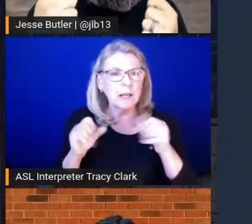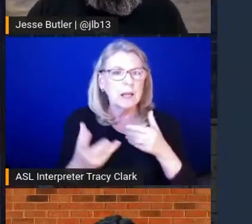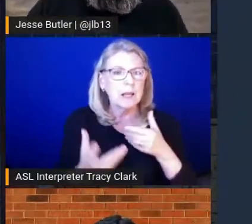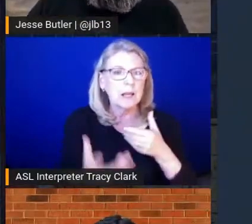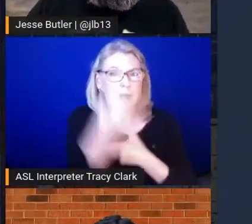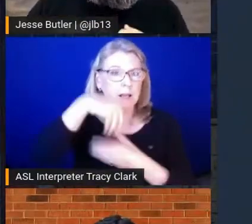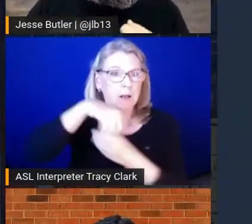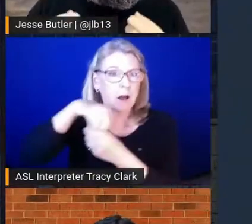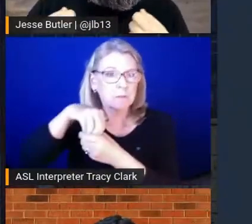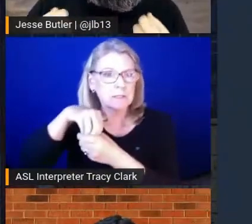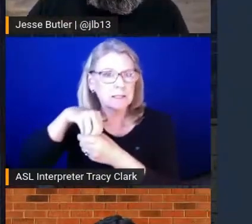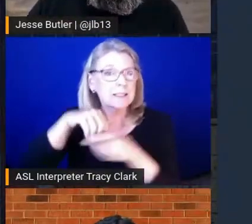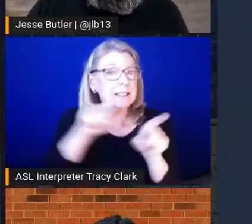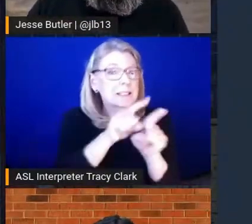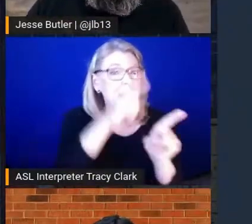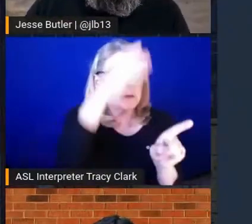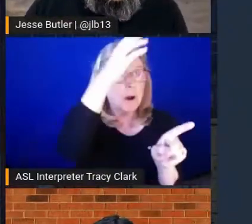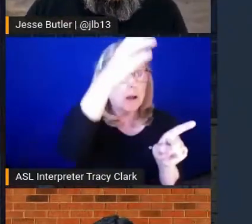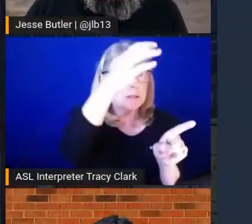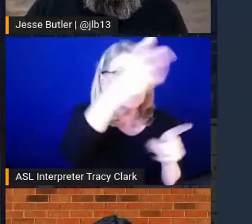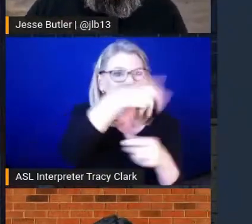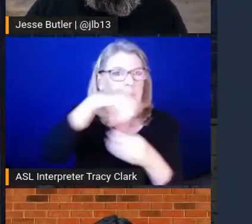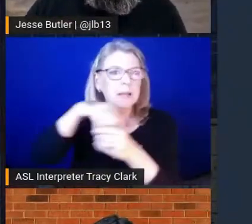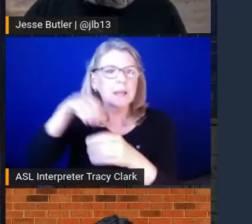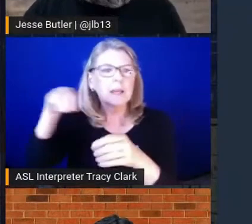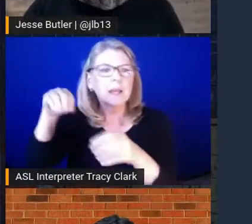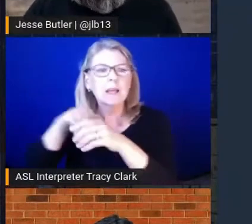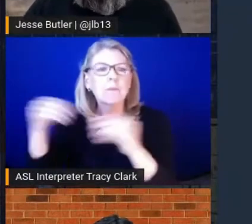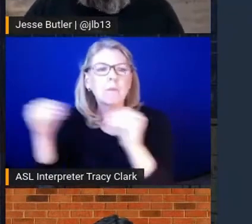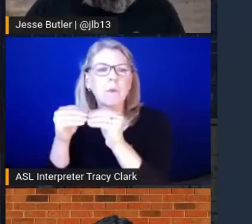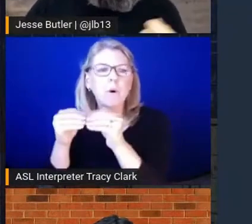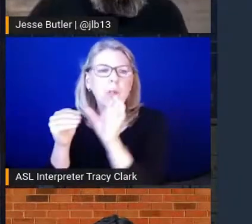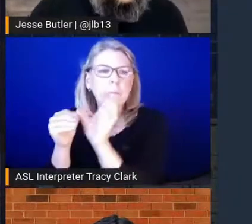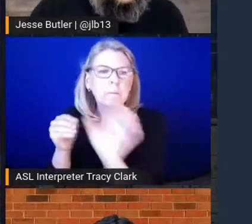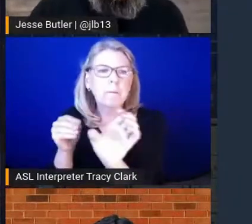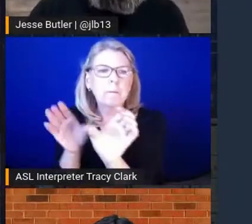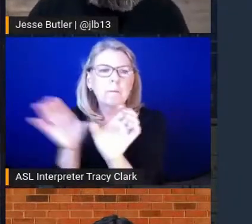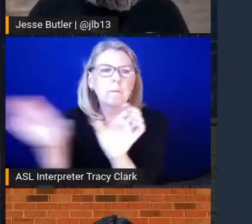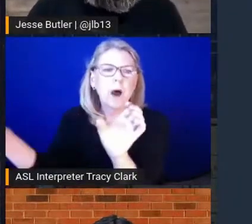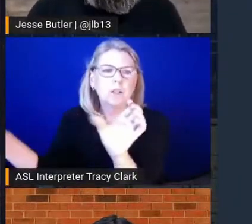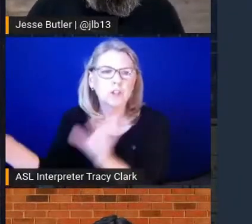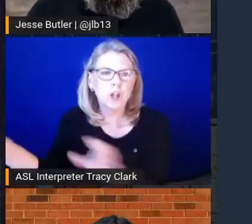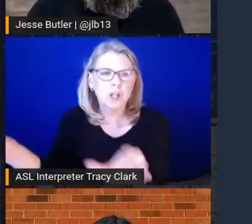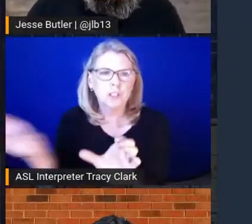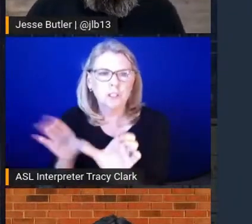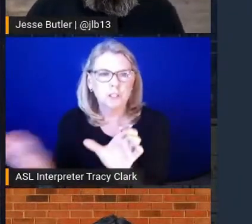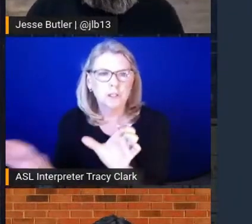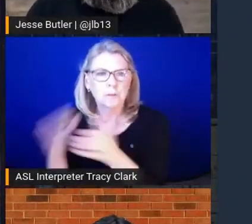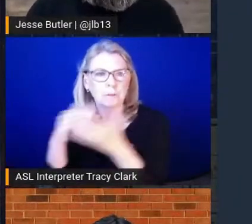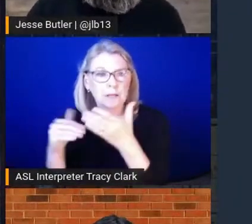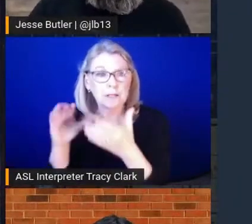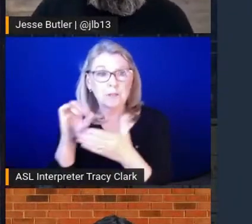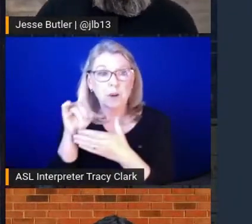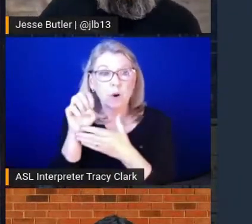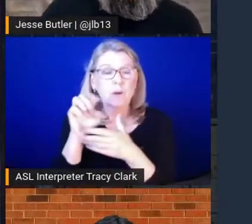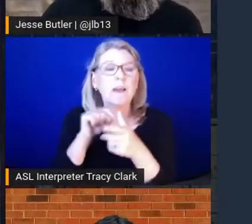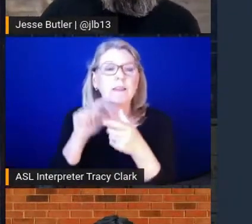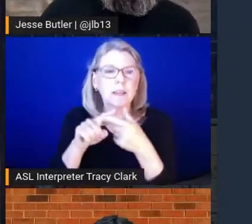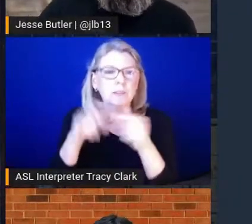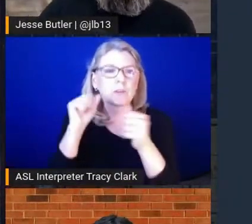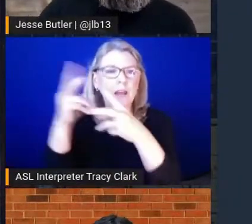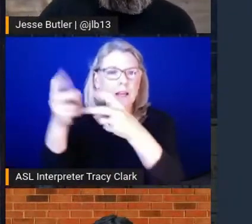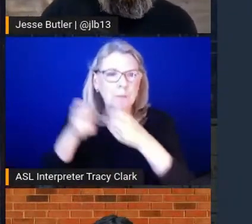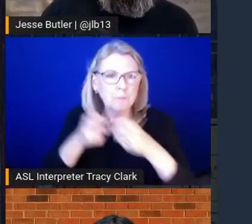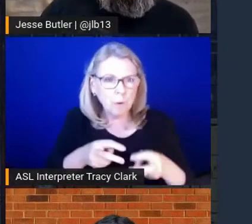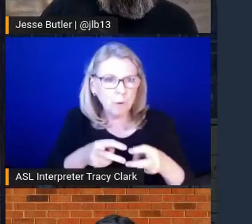more modular pieces of code, and then actually import them, extend them, which I think is the real magic here, right?